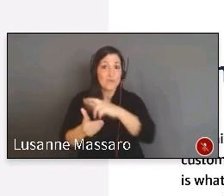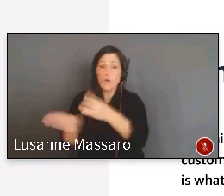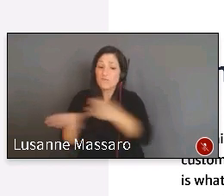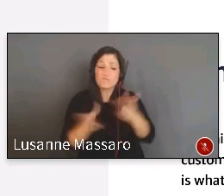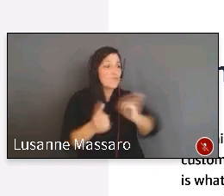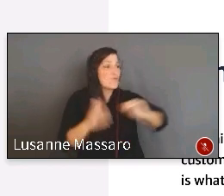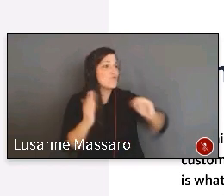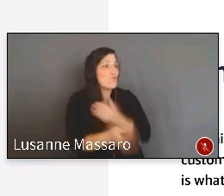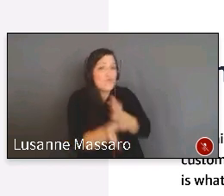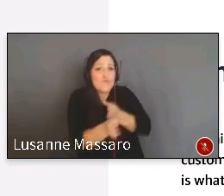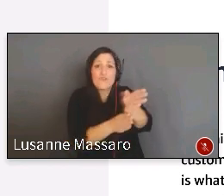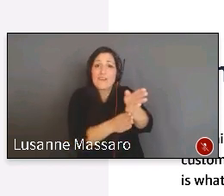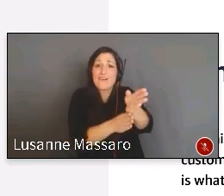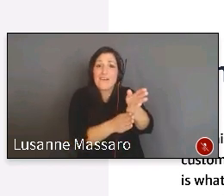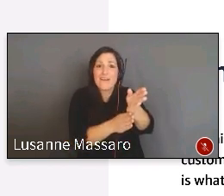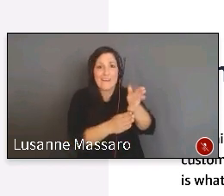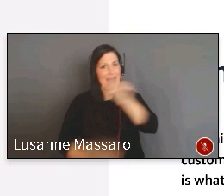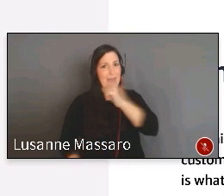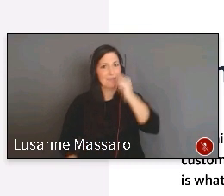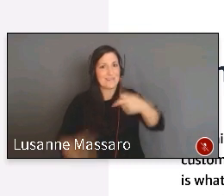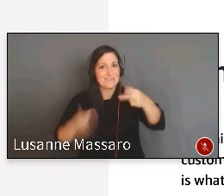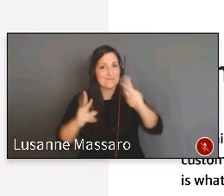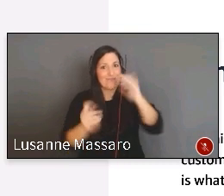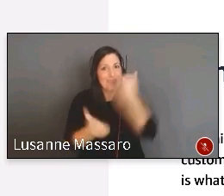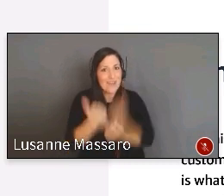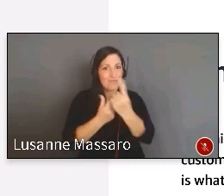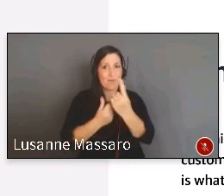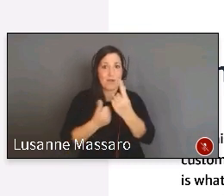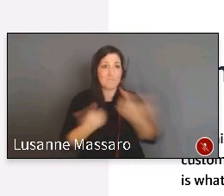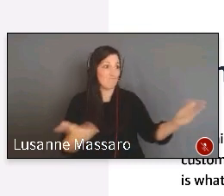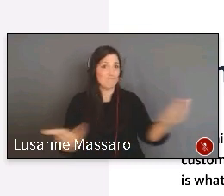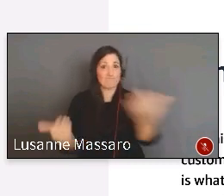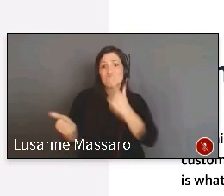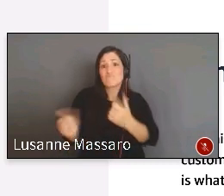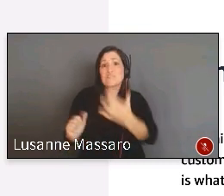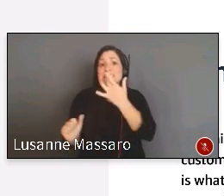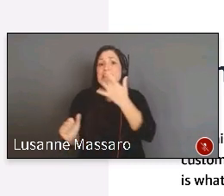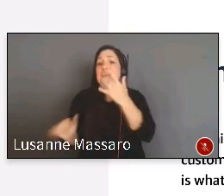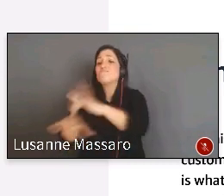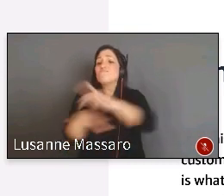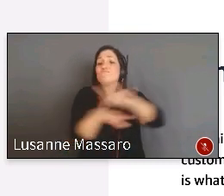Amazon has an opportunity for any and everyone. And we hope you guys kind of get a little taste of that today.